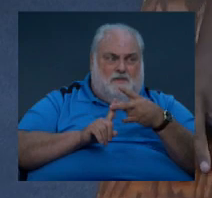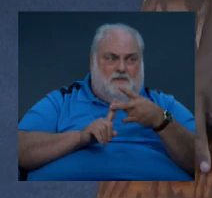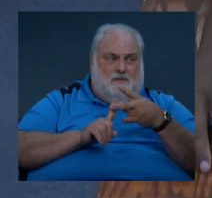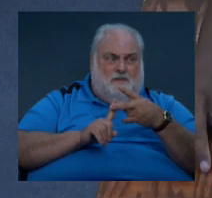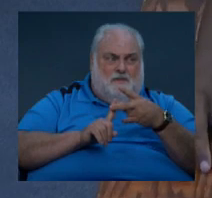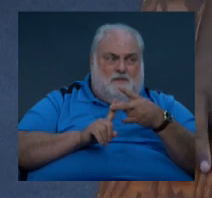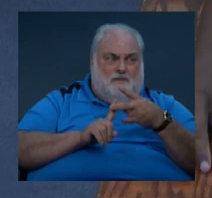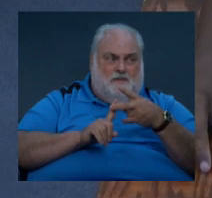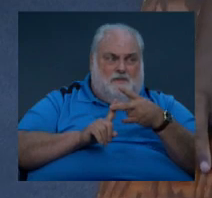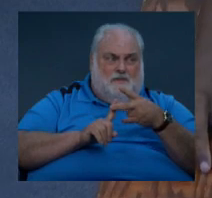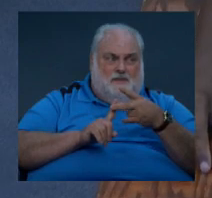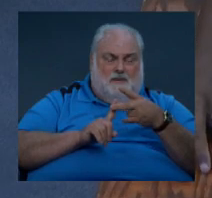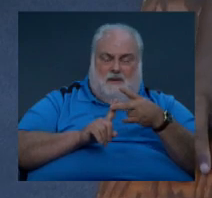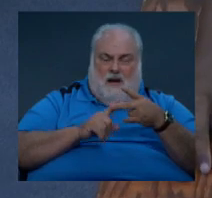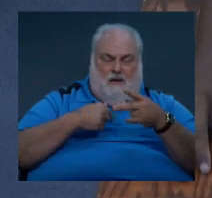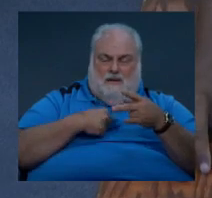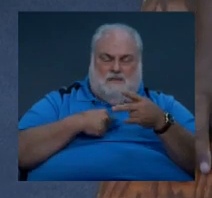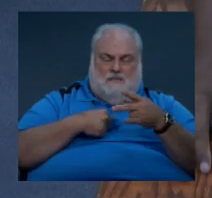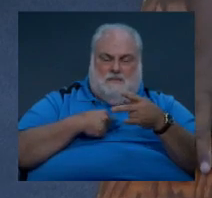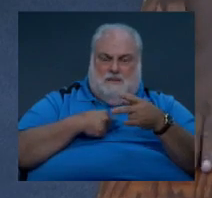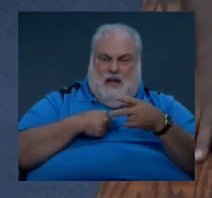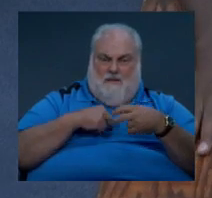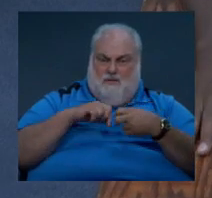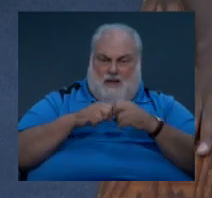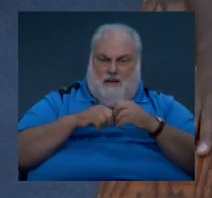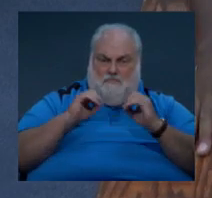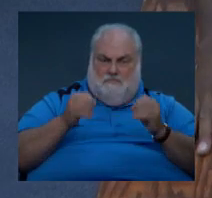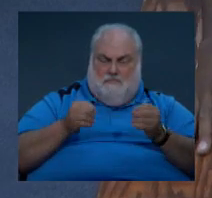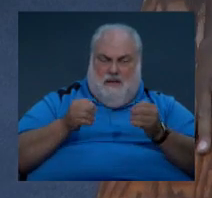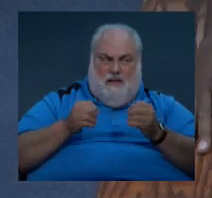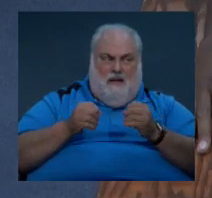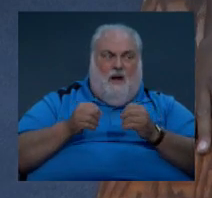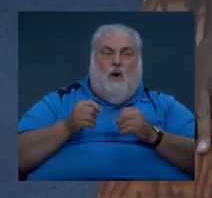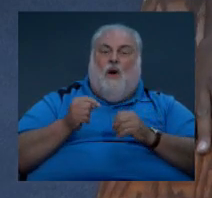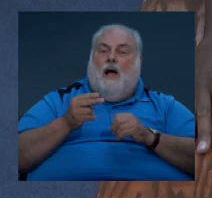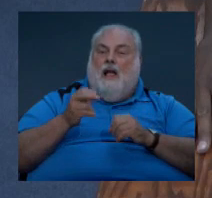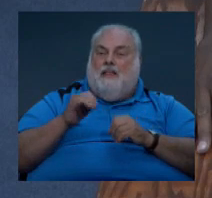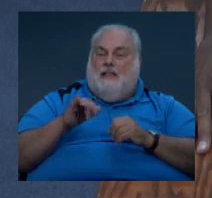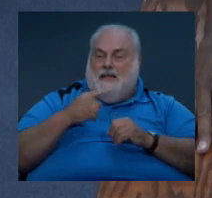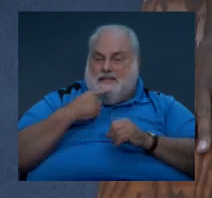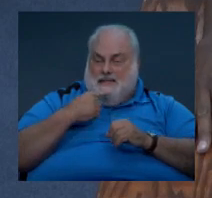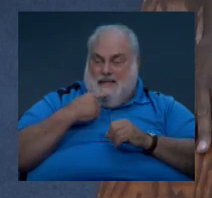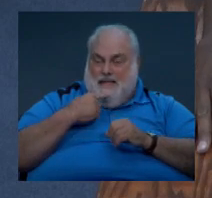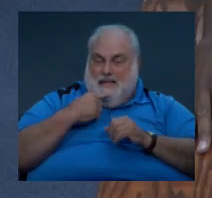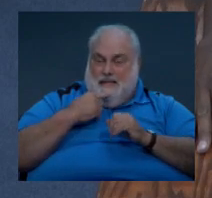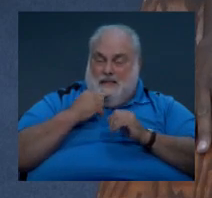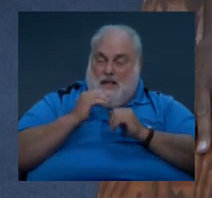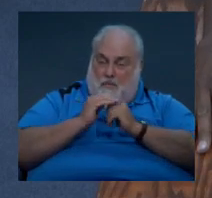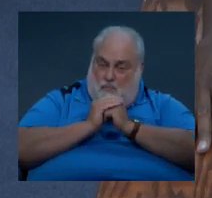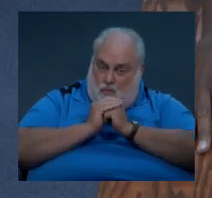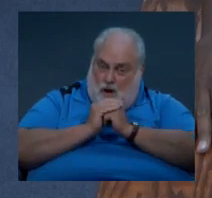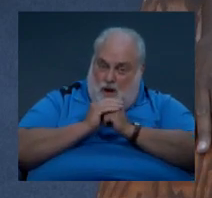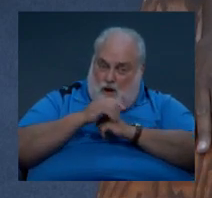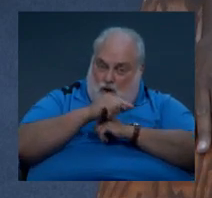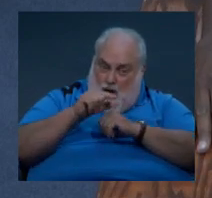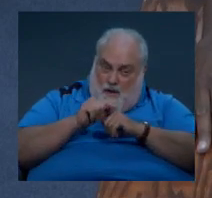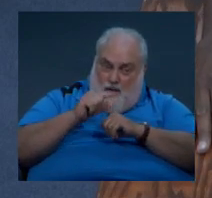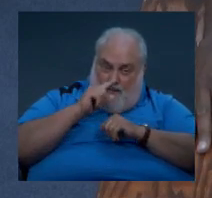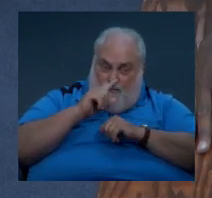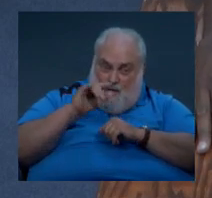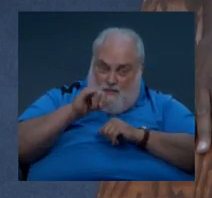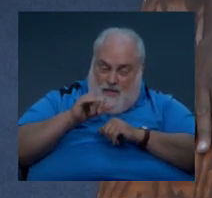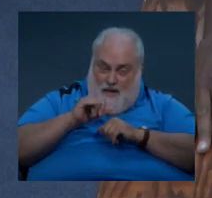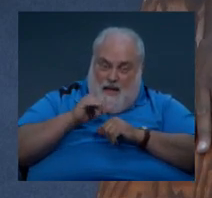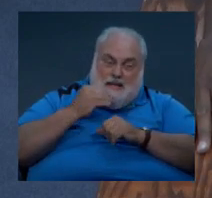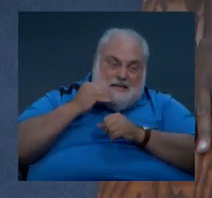boy, they got me when she said she didn't have time. Oh, by the way, they said that the prayer guard was going to be for